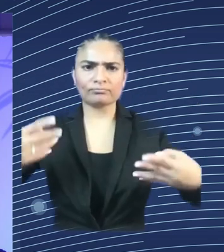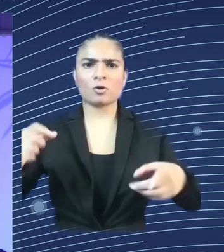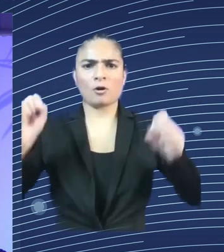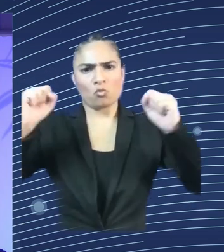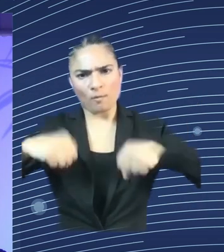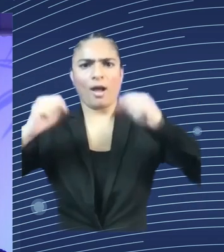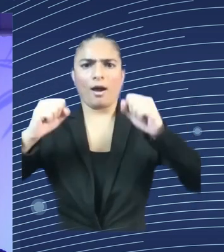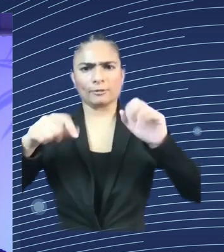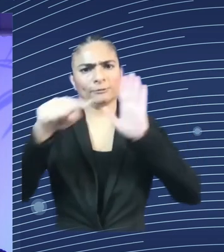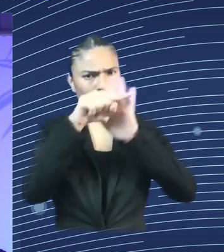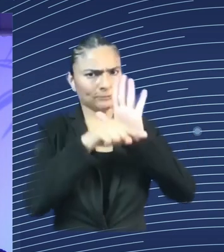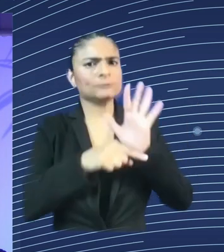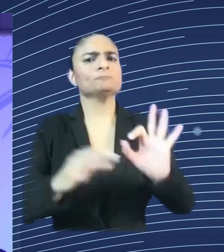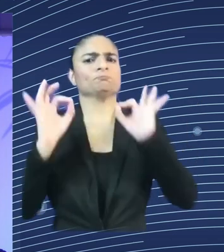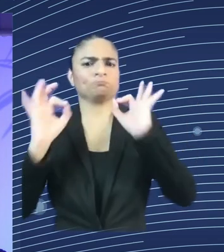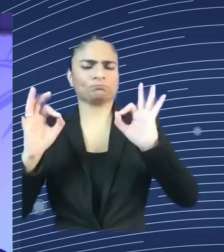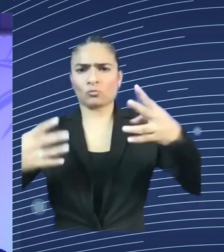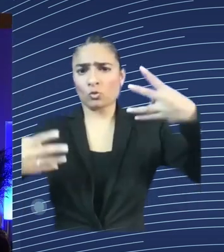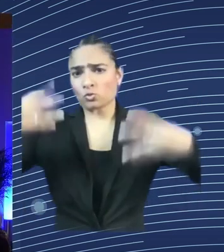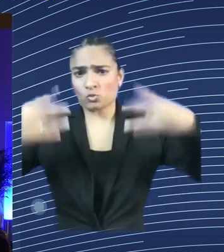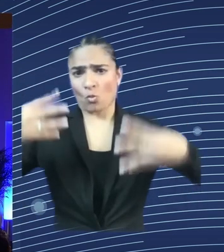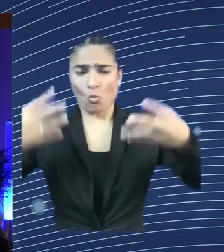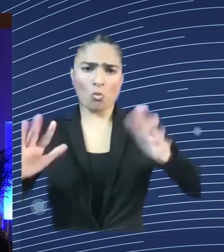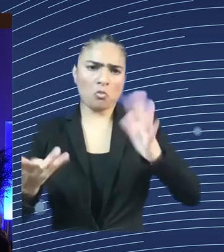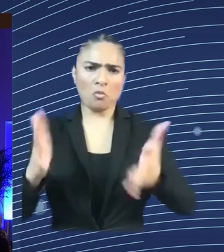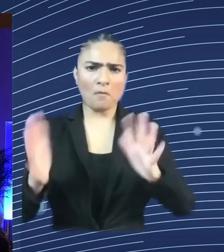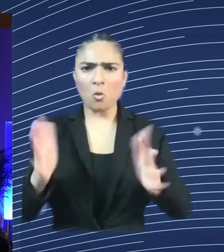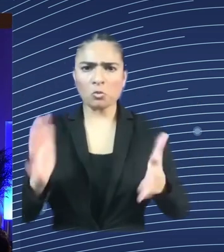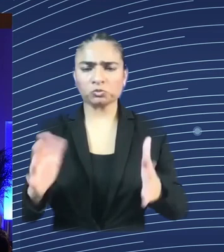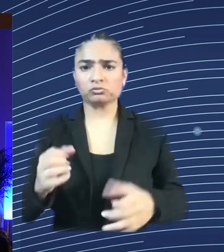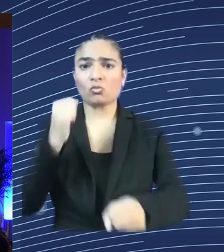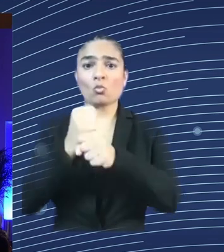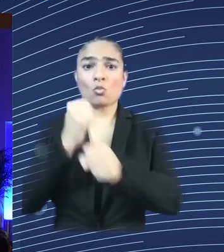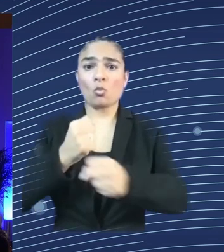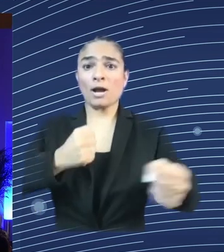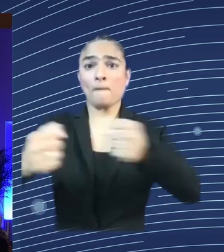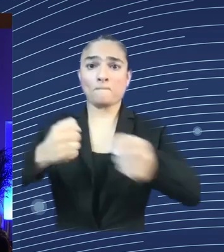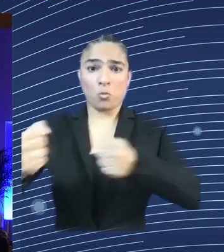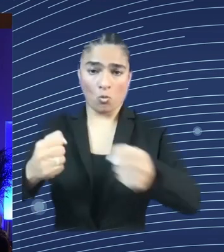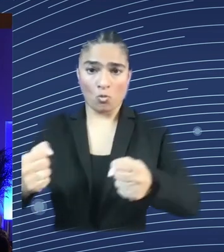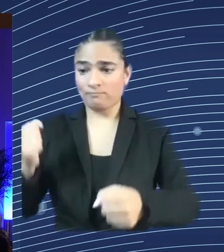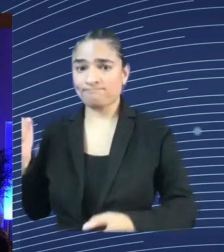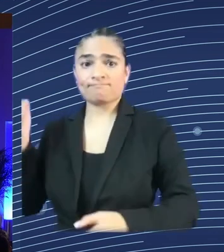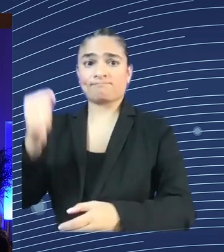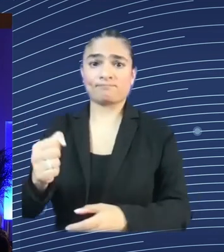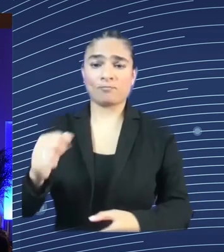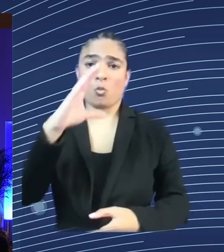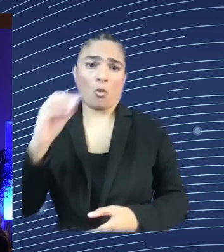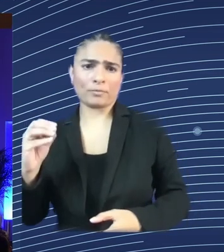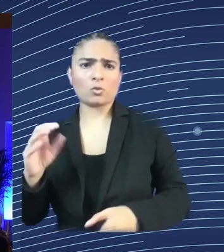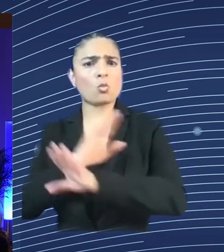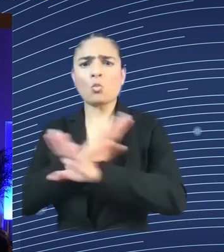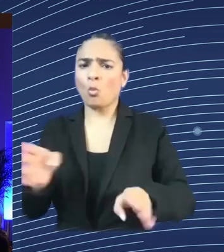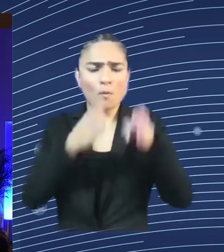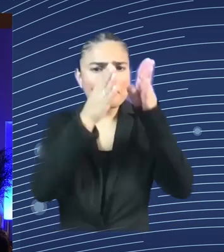businesses. Okay, excellent. Bart, are you witnessing resistance in Belgium? It depends the